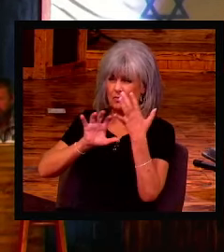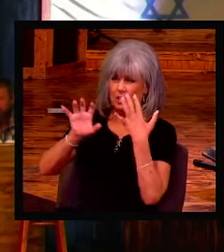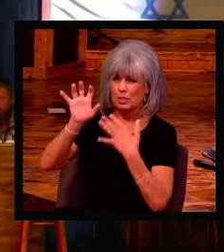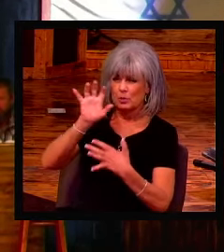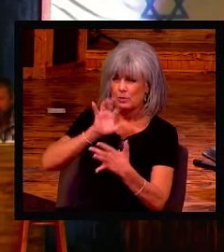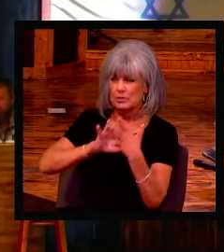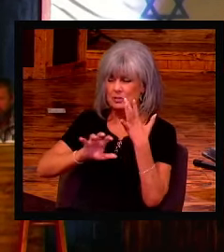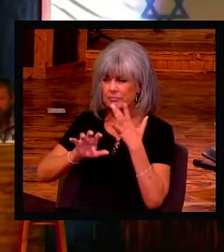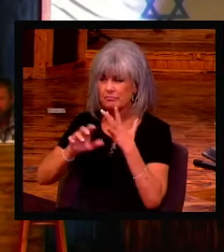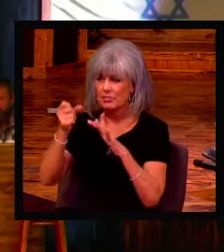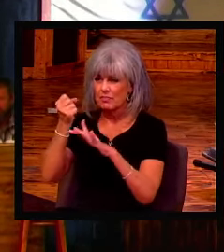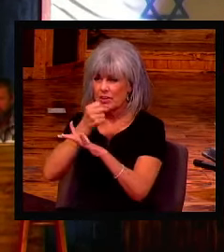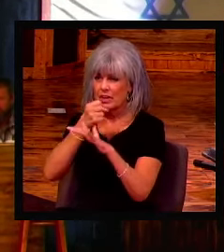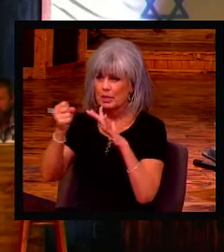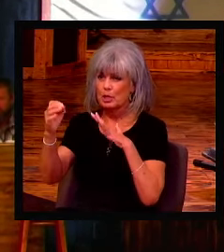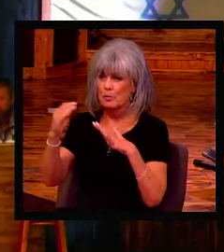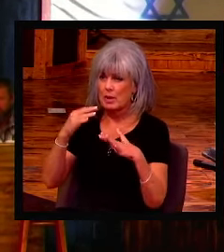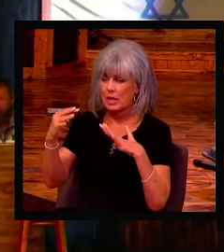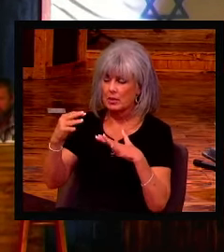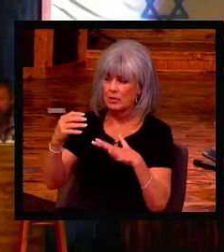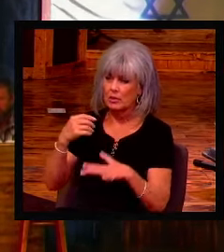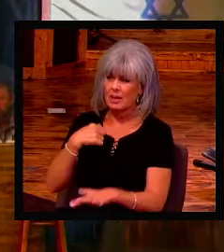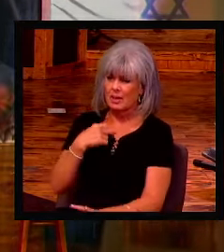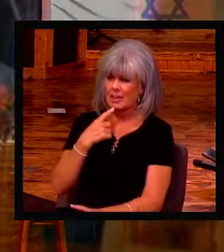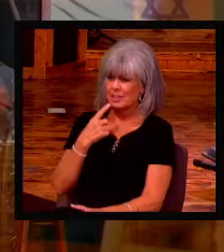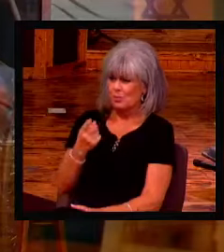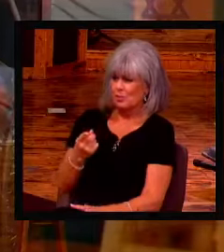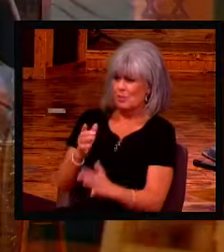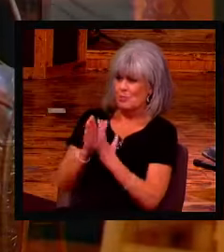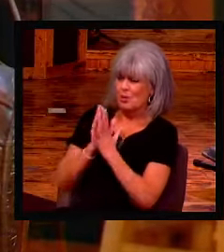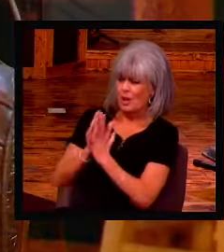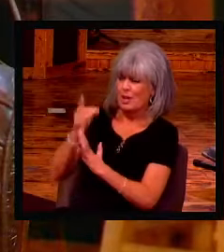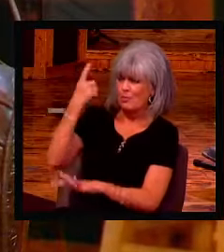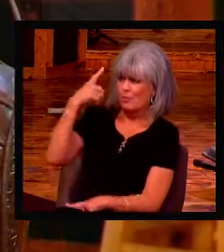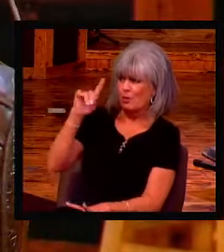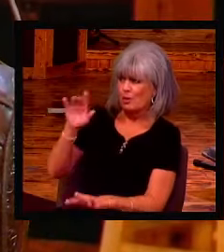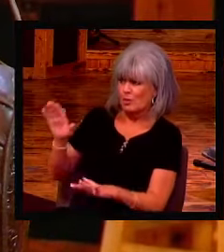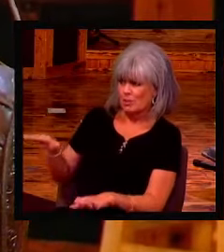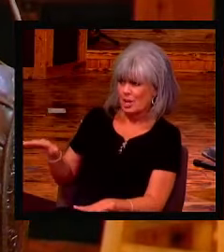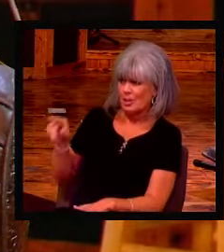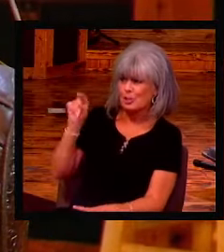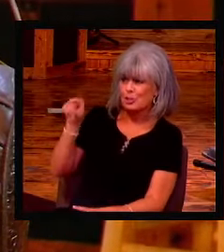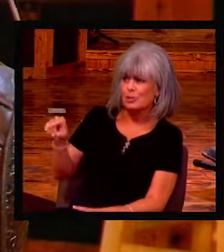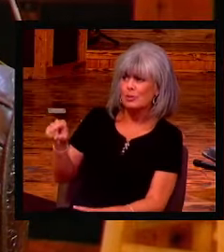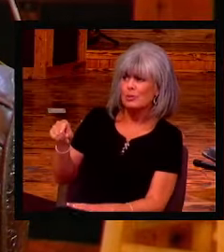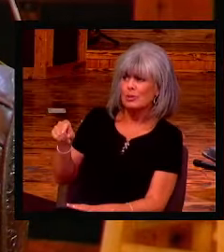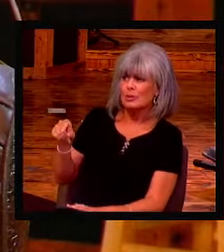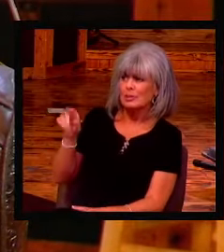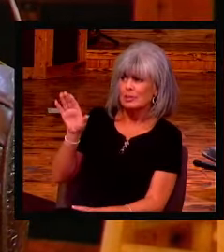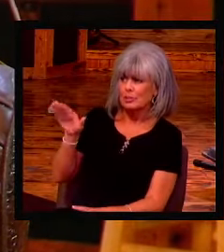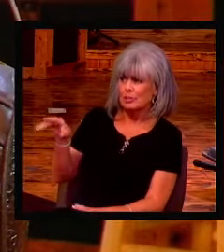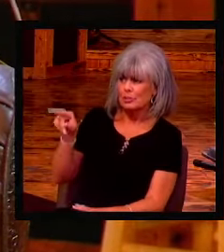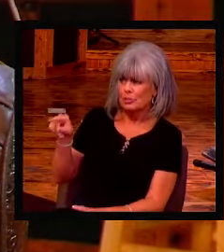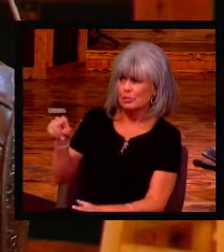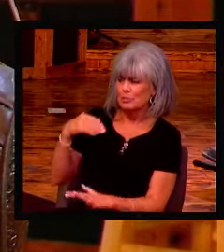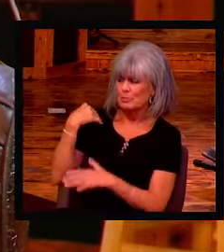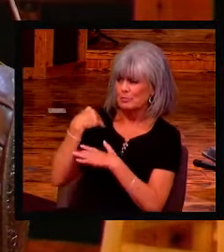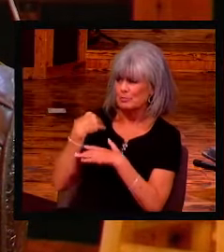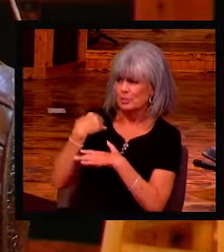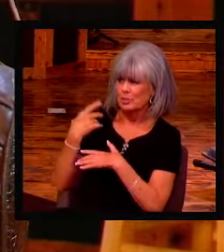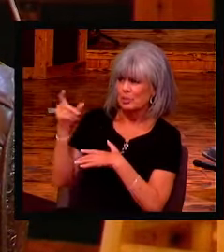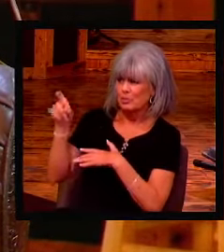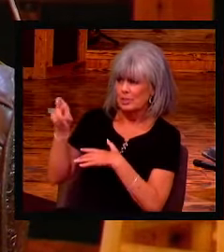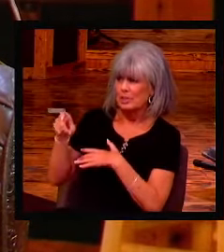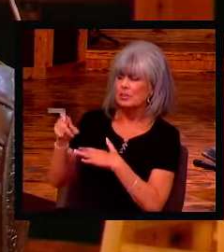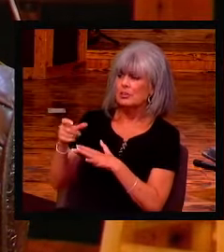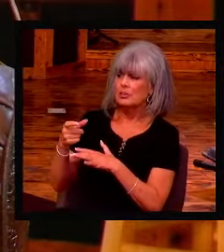And I told him, pray for your child. You caused this, so you need to let him have, you